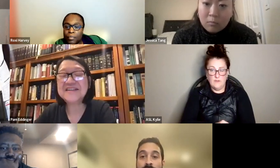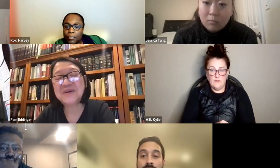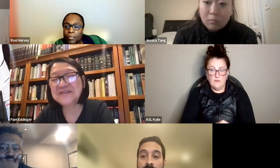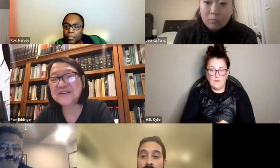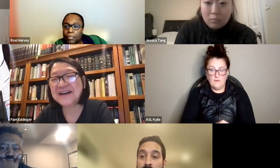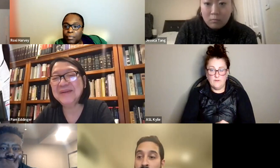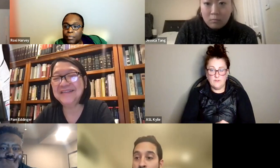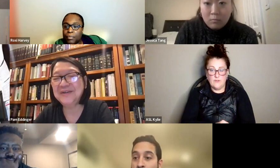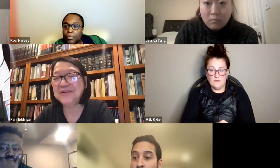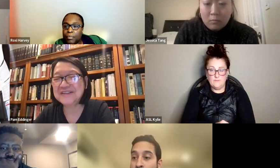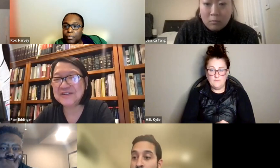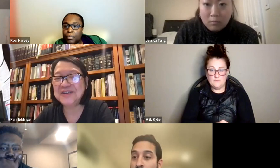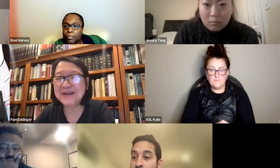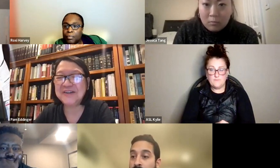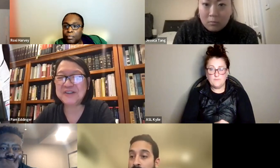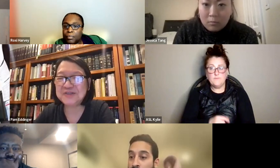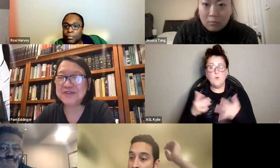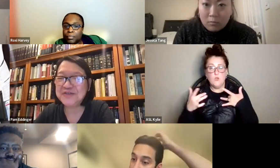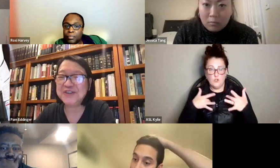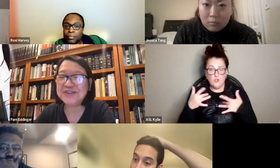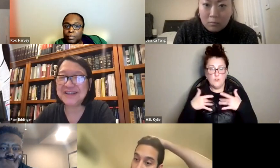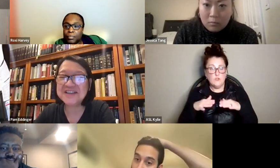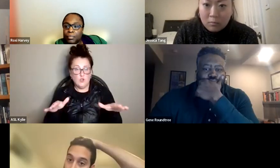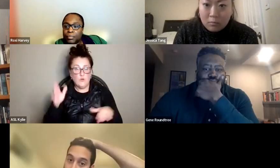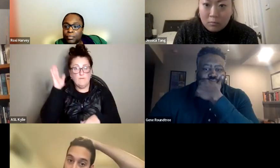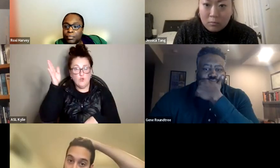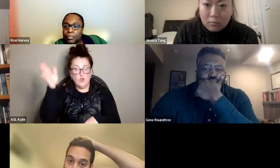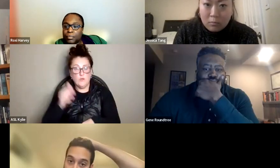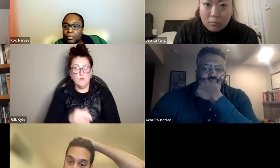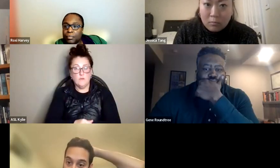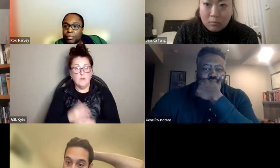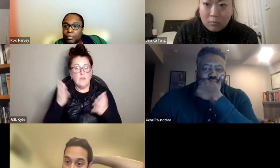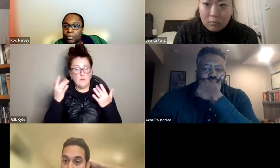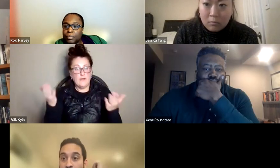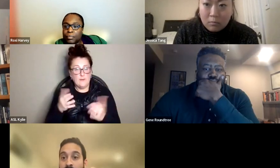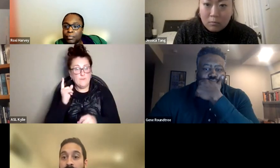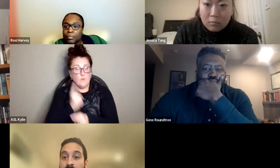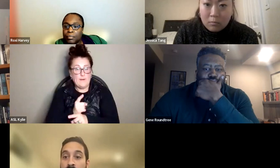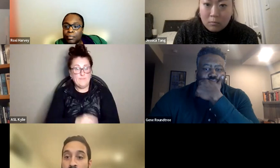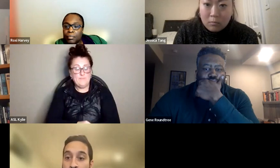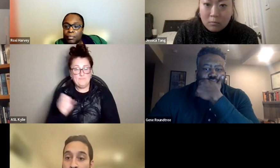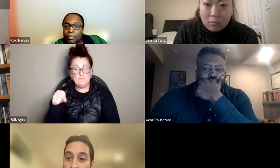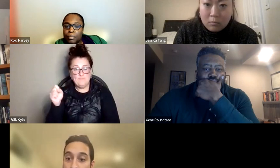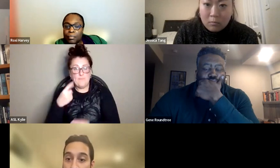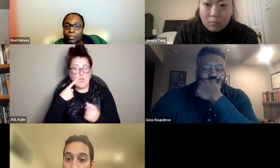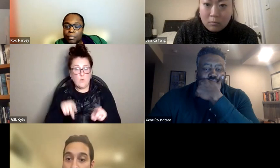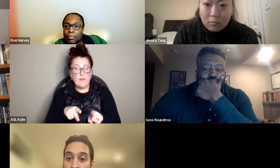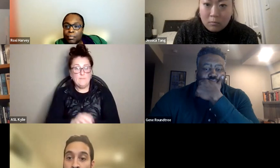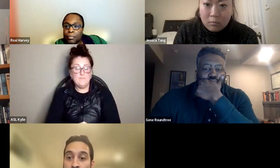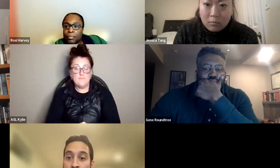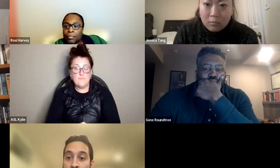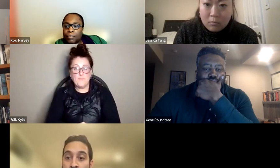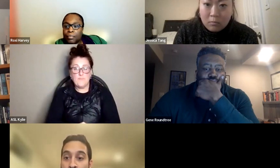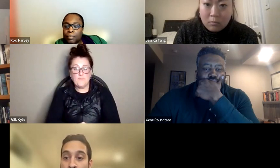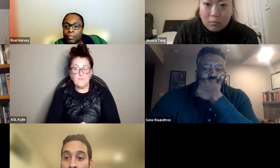Yes, that's a wonderful comment that we're concerned about our children's future, and that's why we're around. Absolutely, absolutely agree with you, all of us around